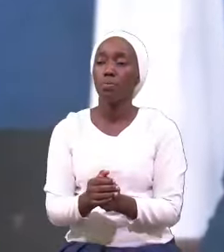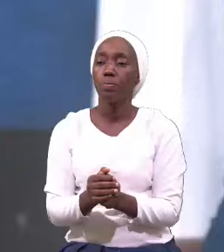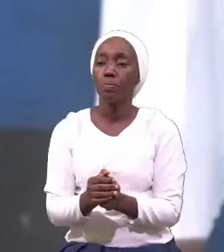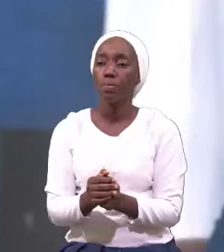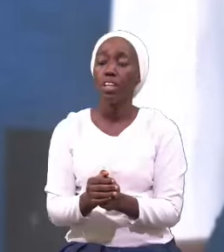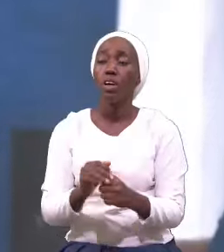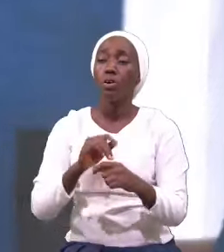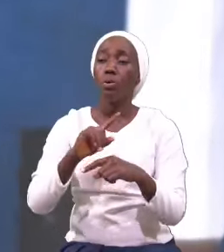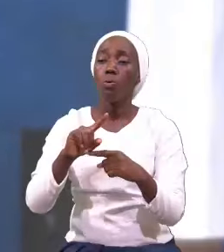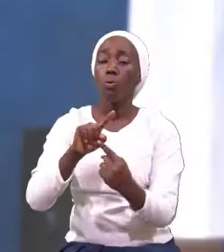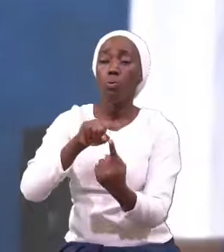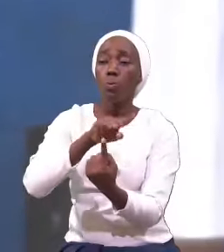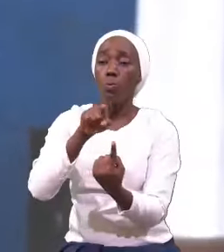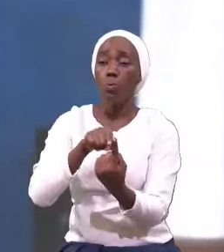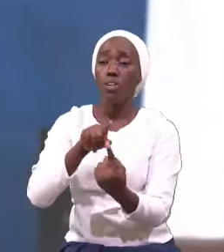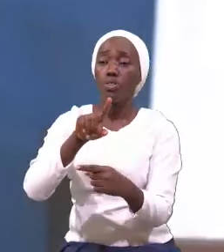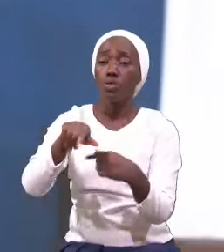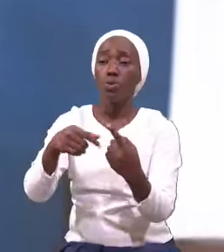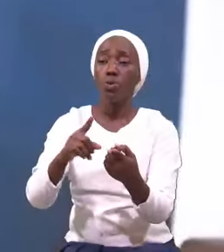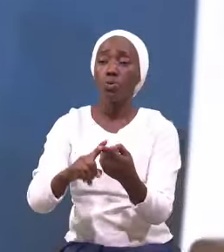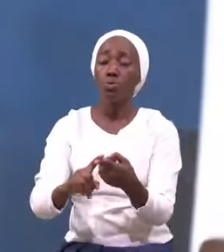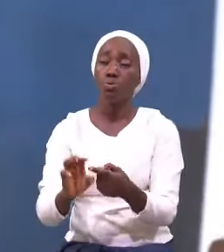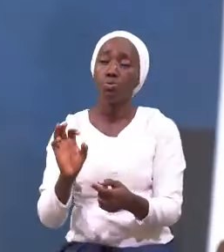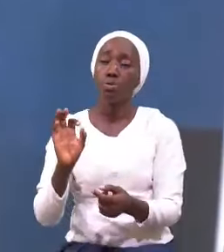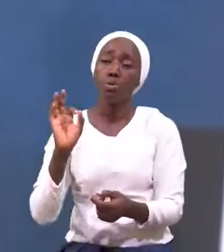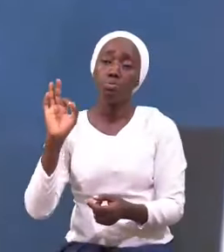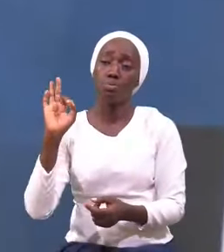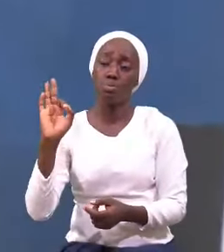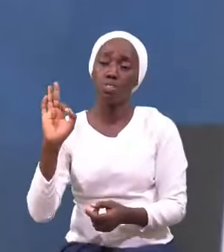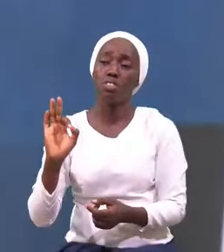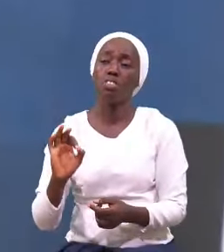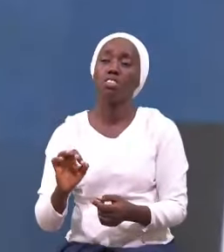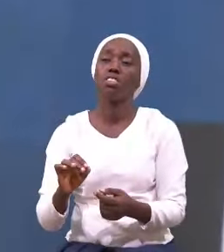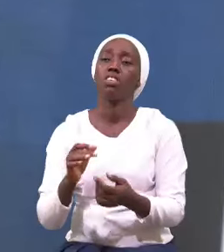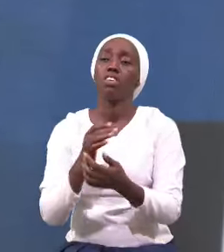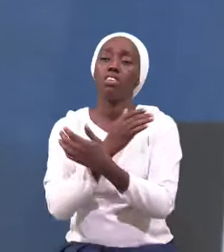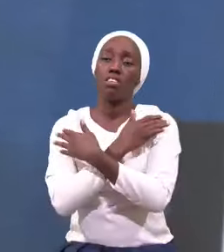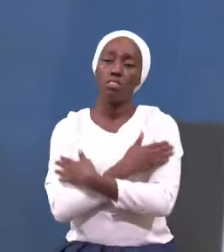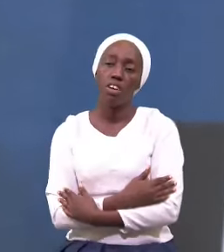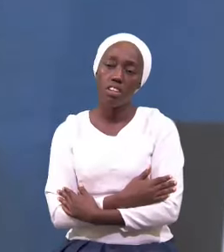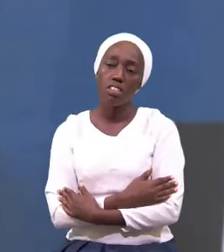When you are going to preach, rely on the power of the Spirit.